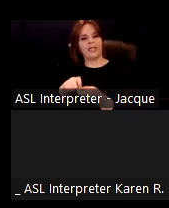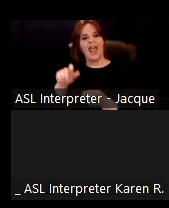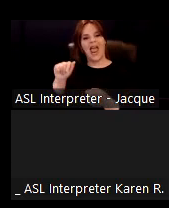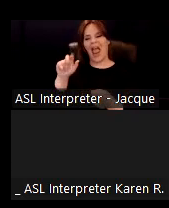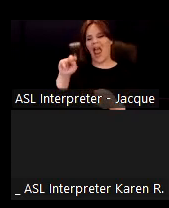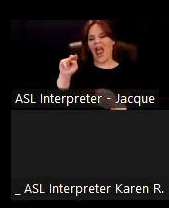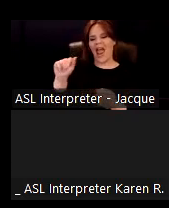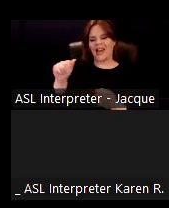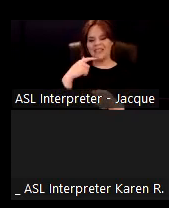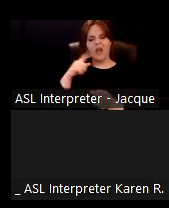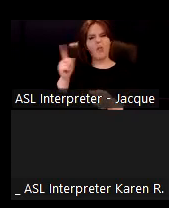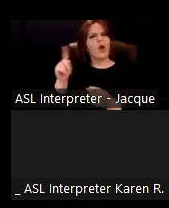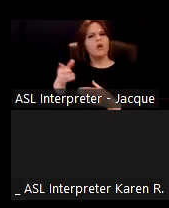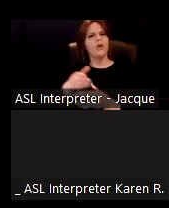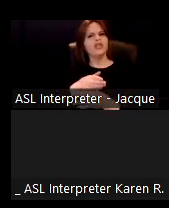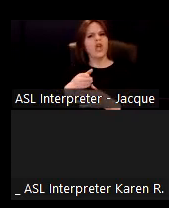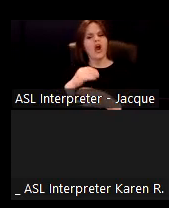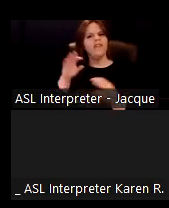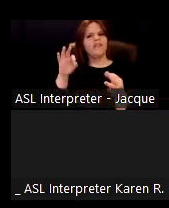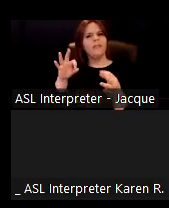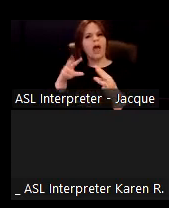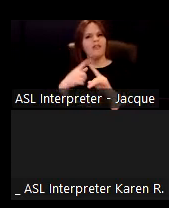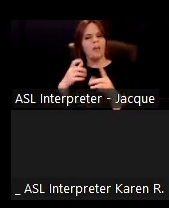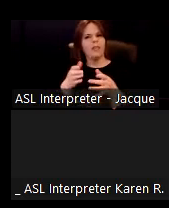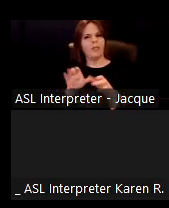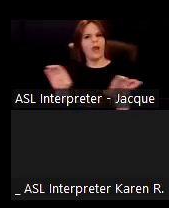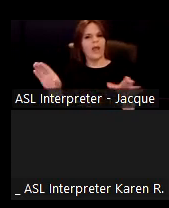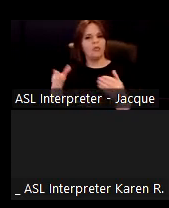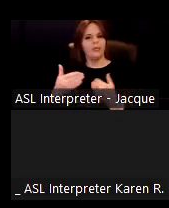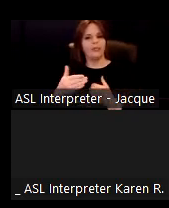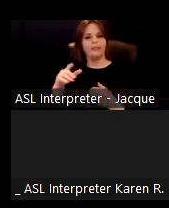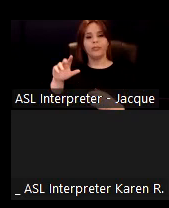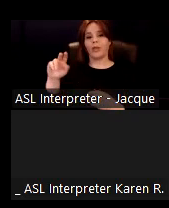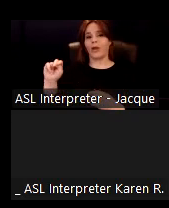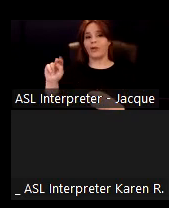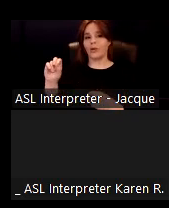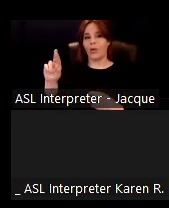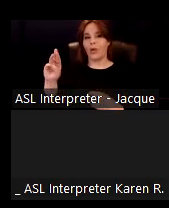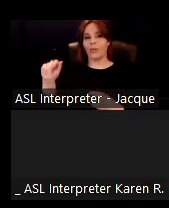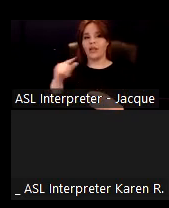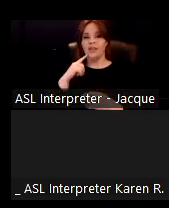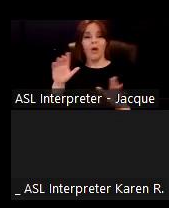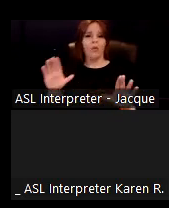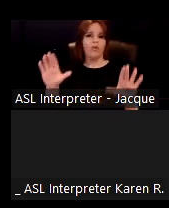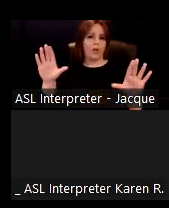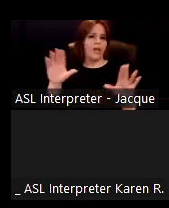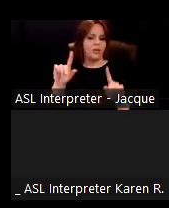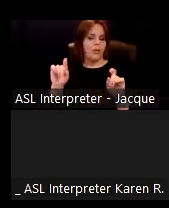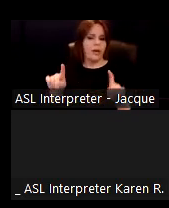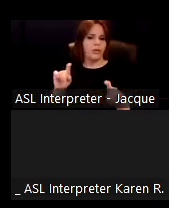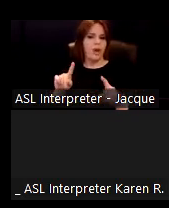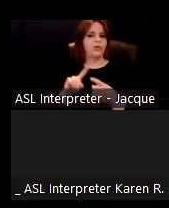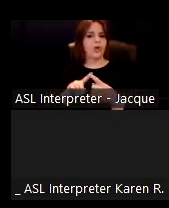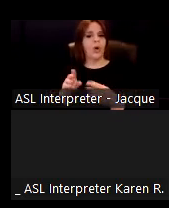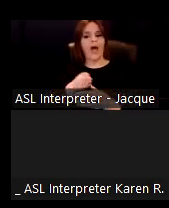our feedback from the breakout room? Yeah, these are great questions. So toward the end of